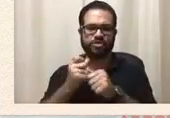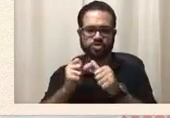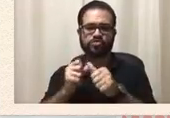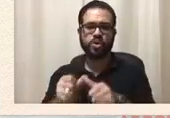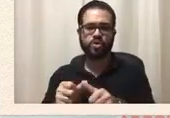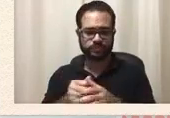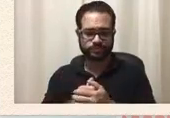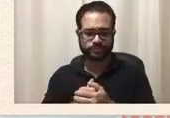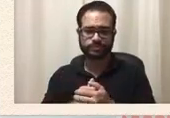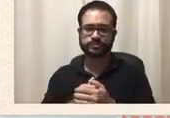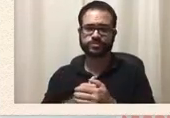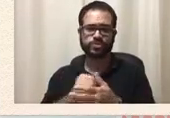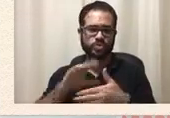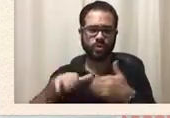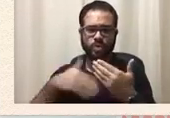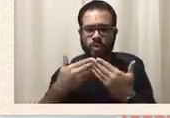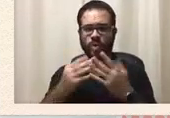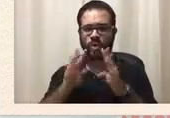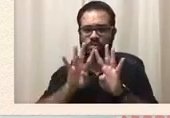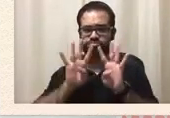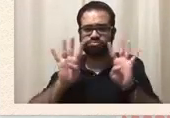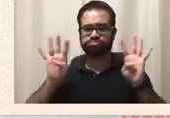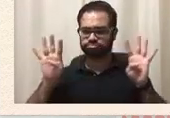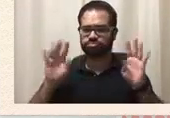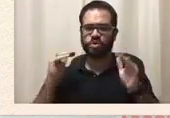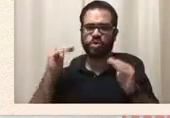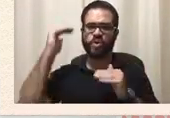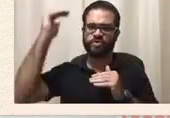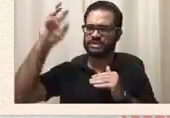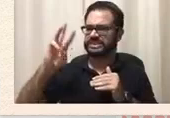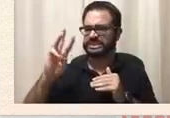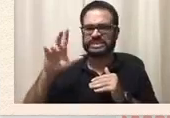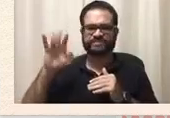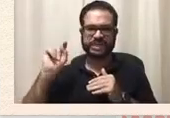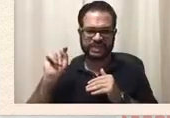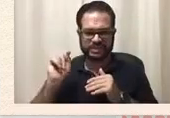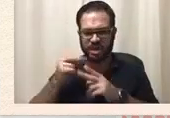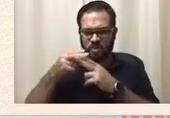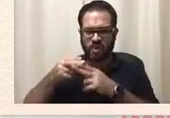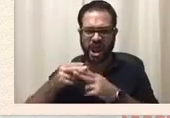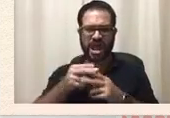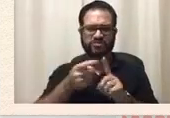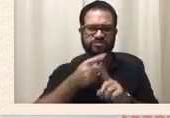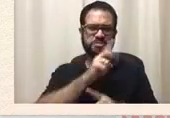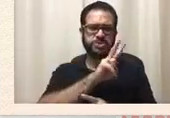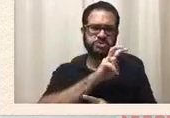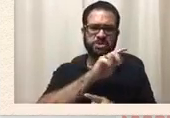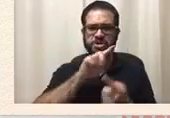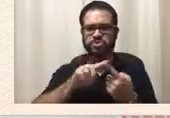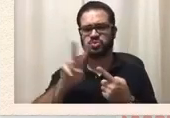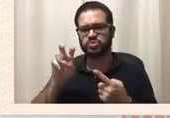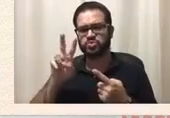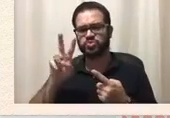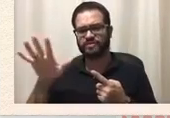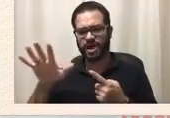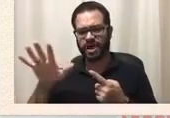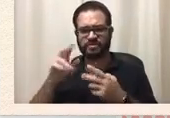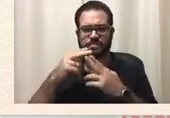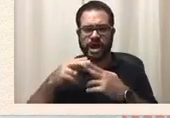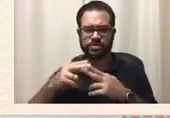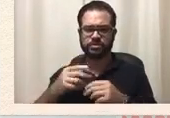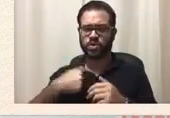line stood over 6 feet and weighed anywhere from 200 to 235 pounds. We were